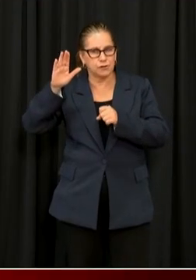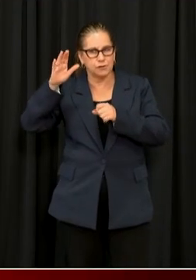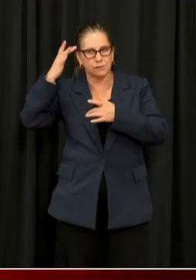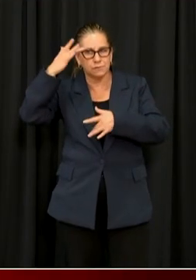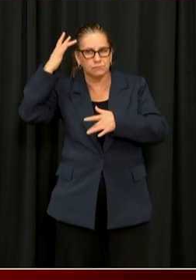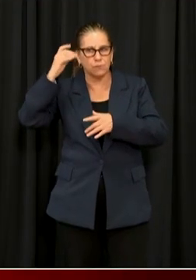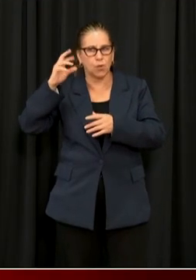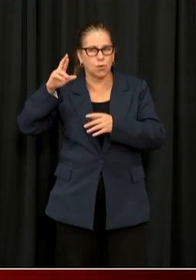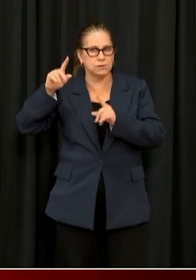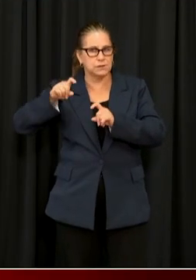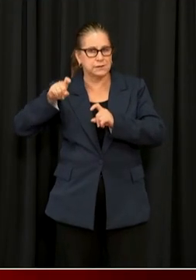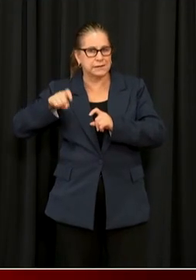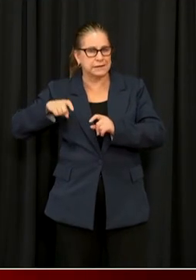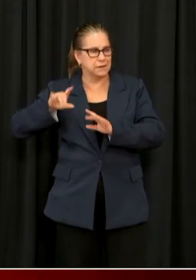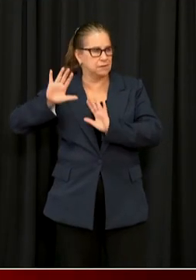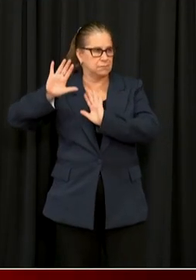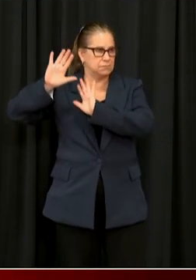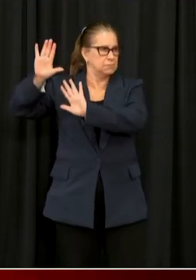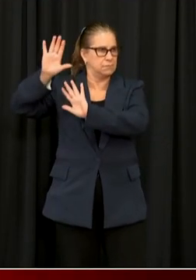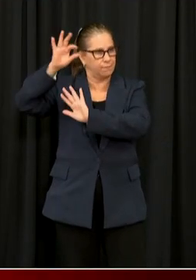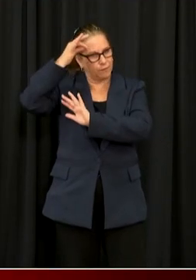been